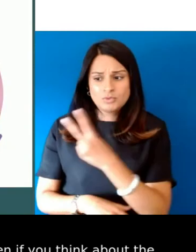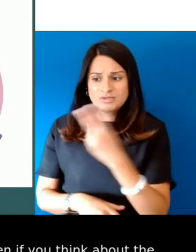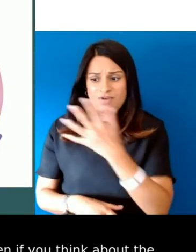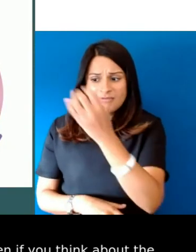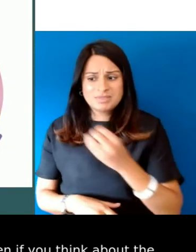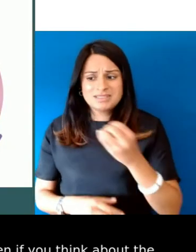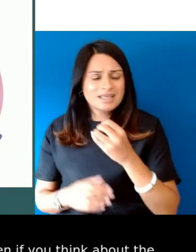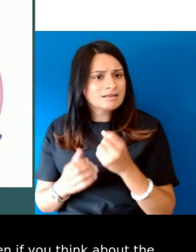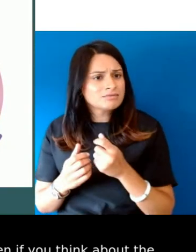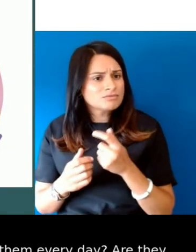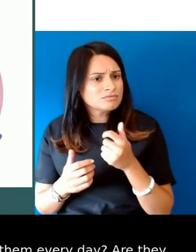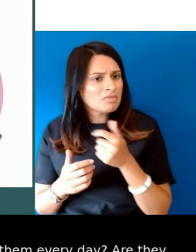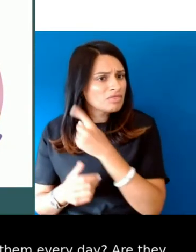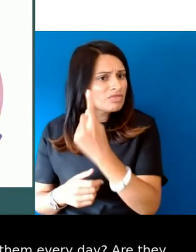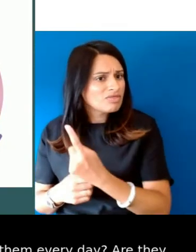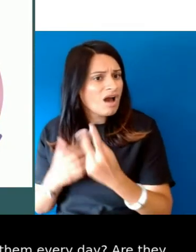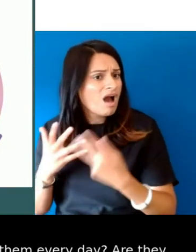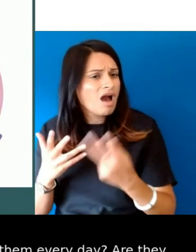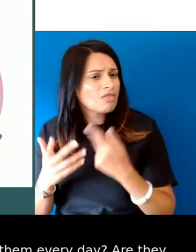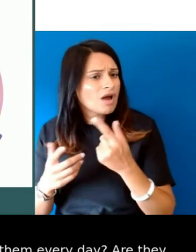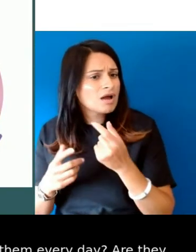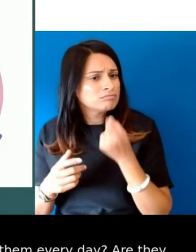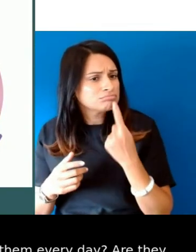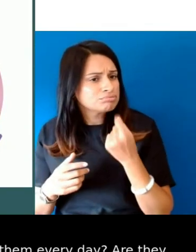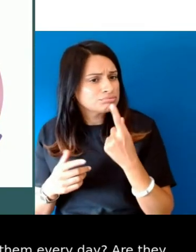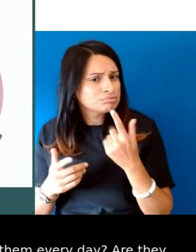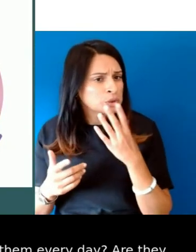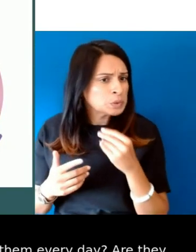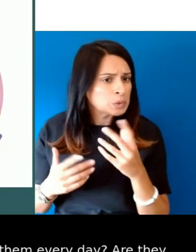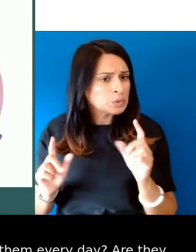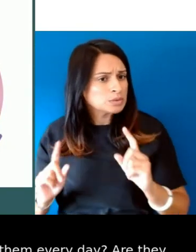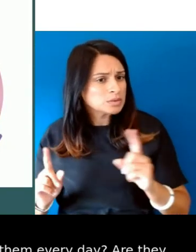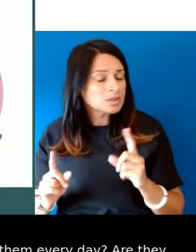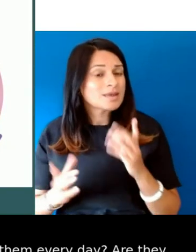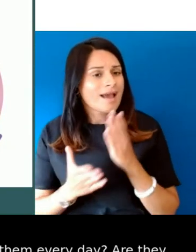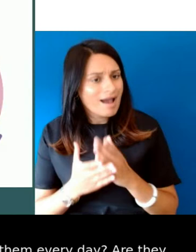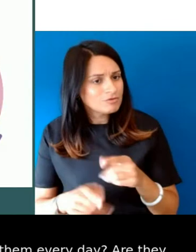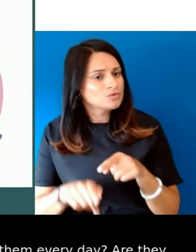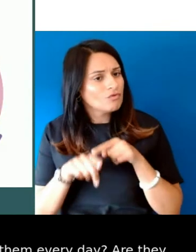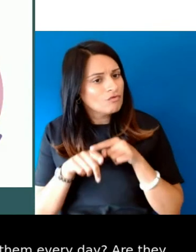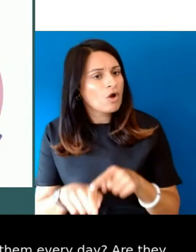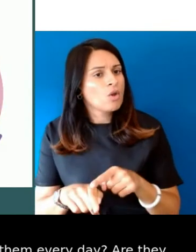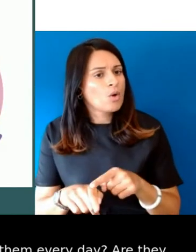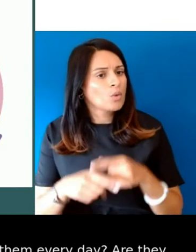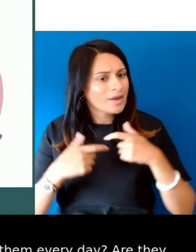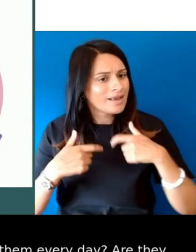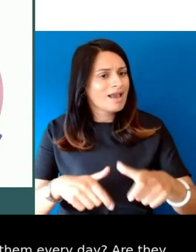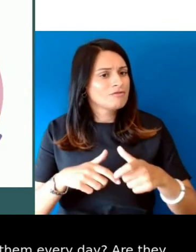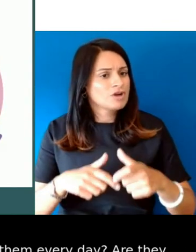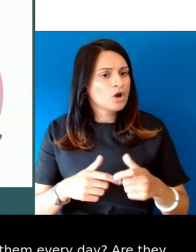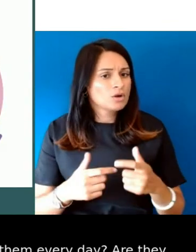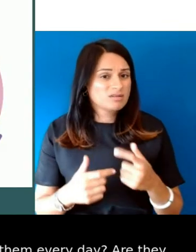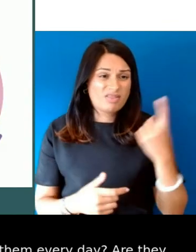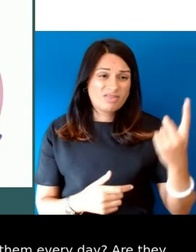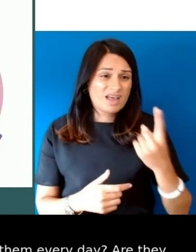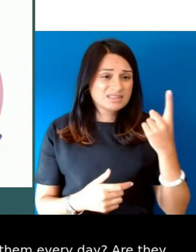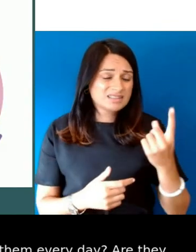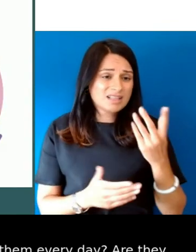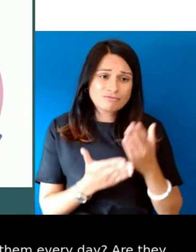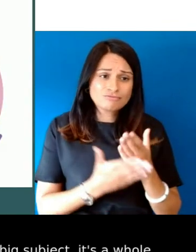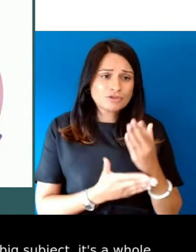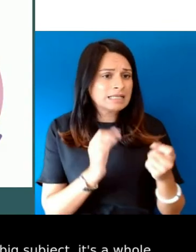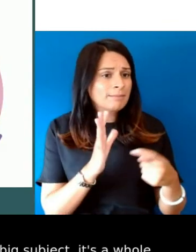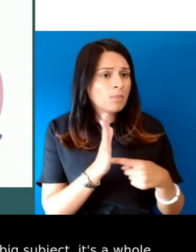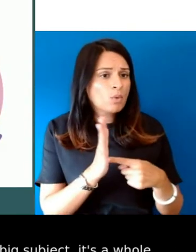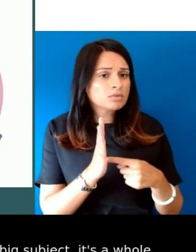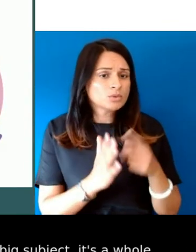recommending they take them so adherence is a big subject it's a whole lecture all on its own but it's just something to think